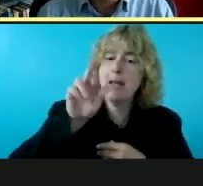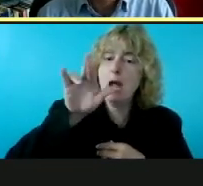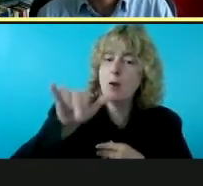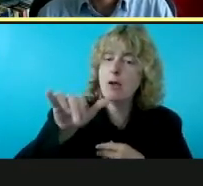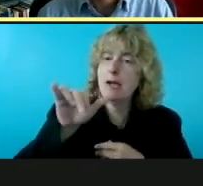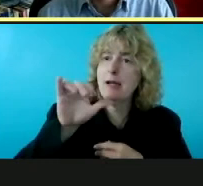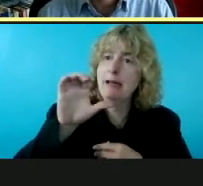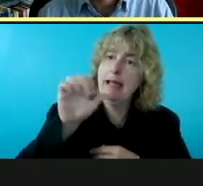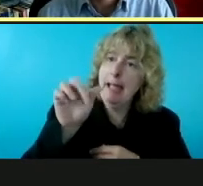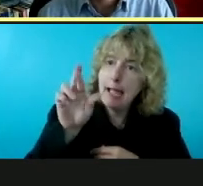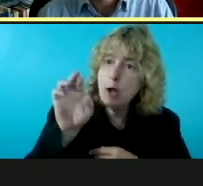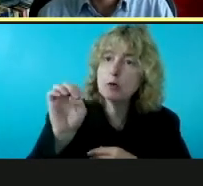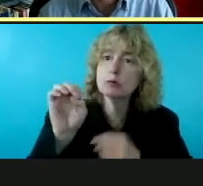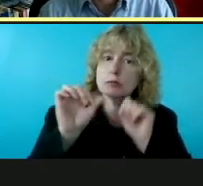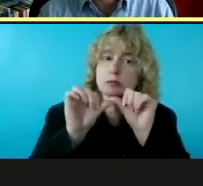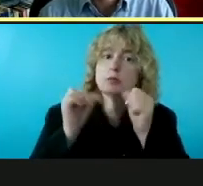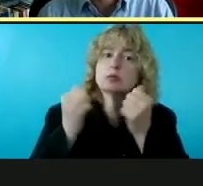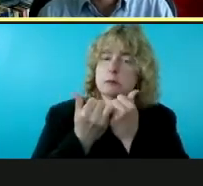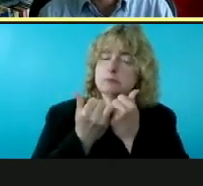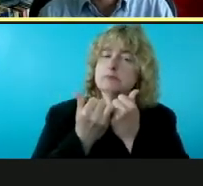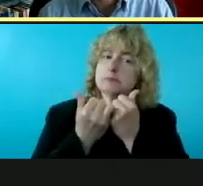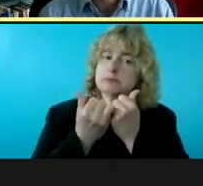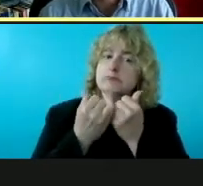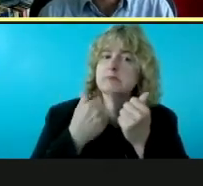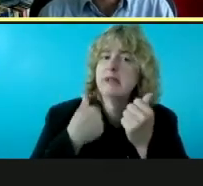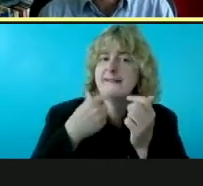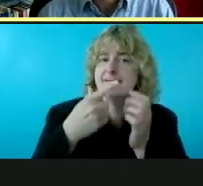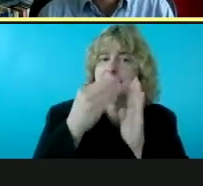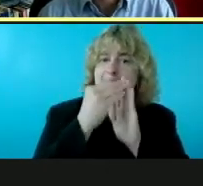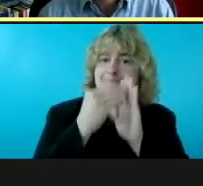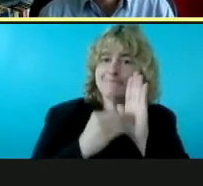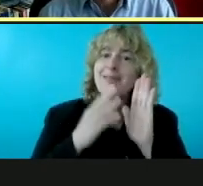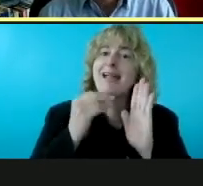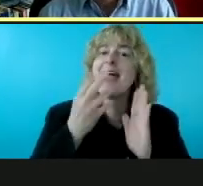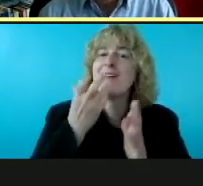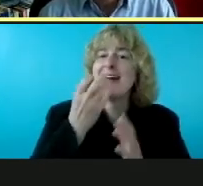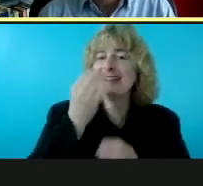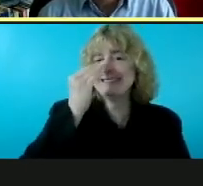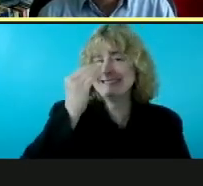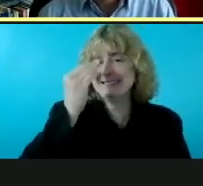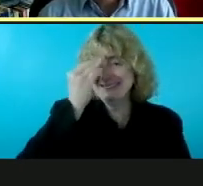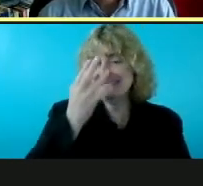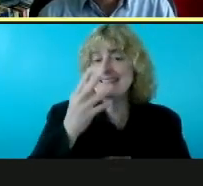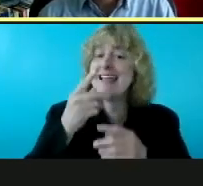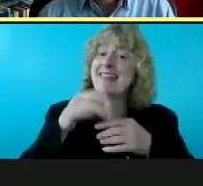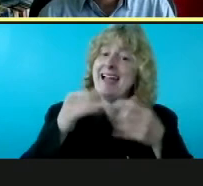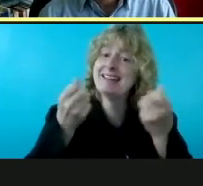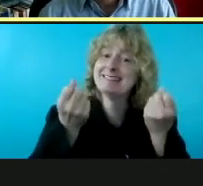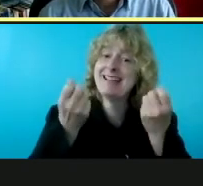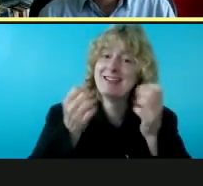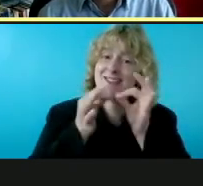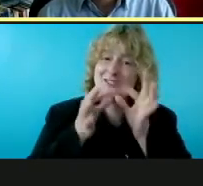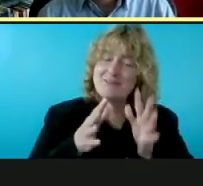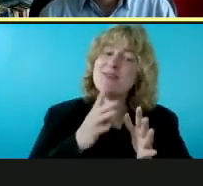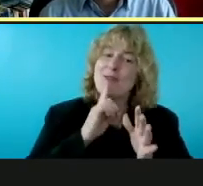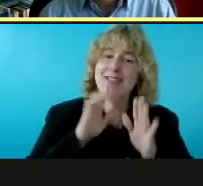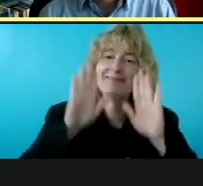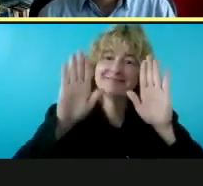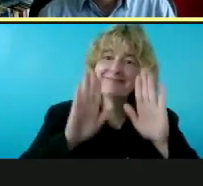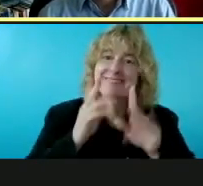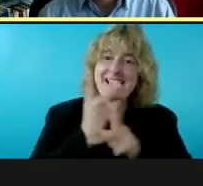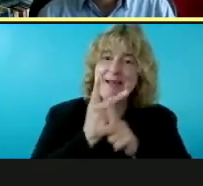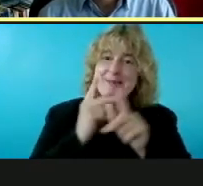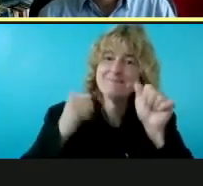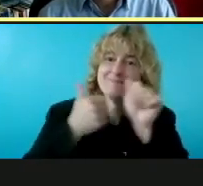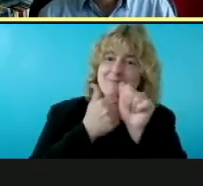with this group as well if they're interested. I just want to call out our sign language interpreter. What an amazing job keeping up with those videos.